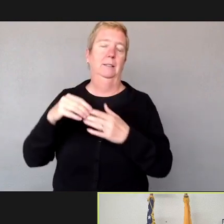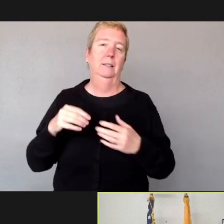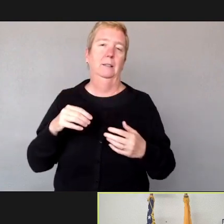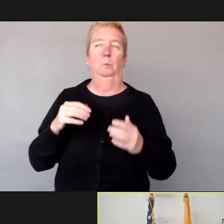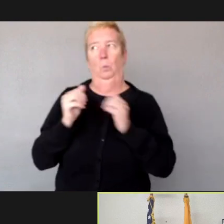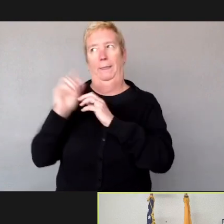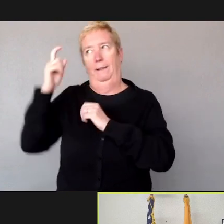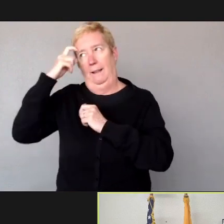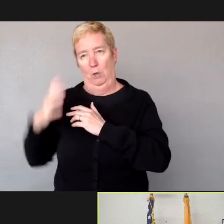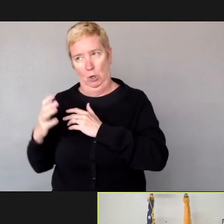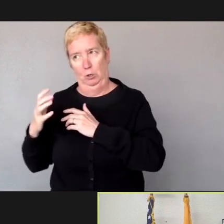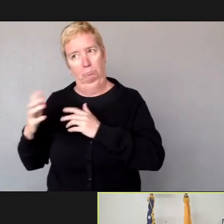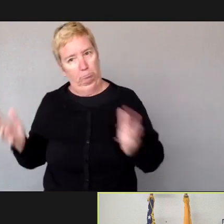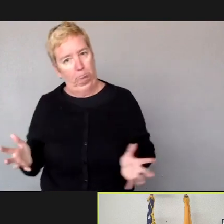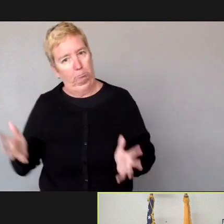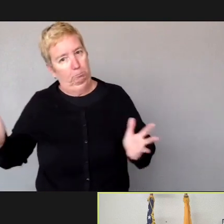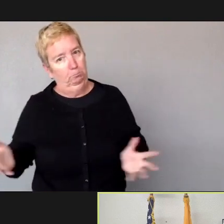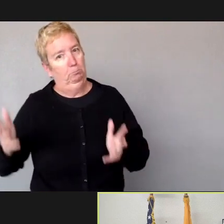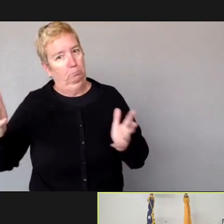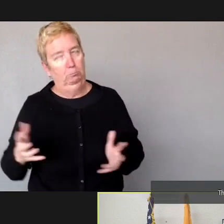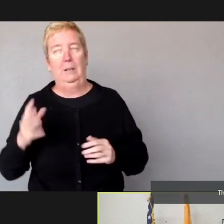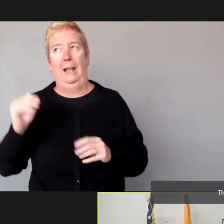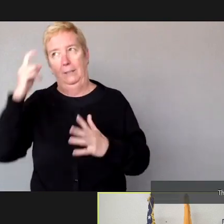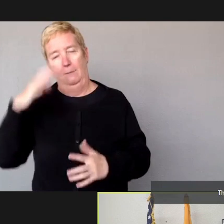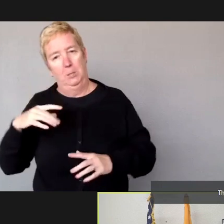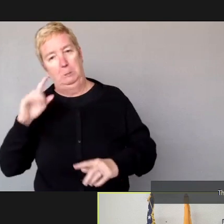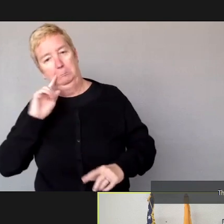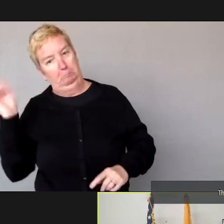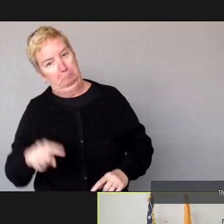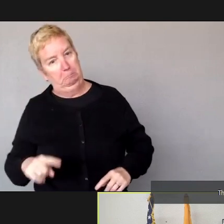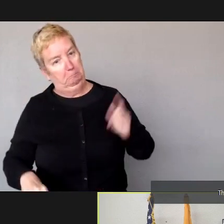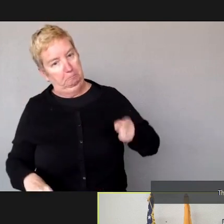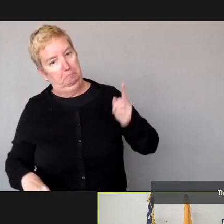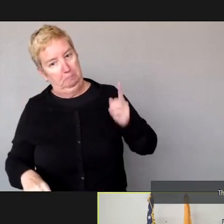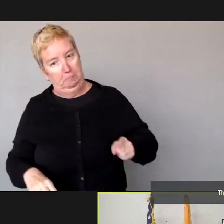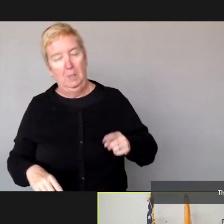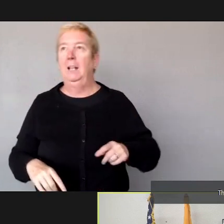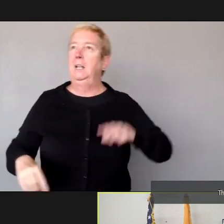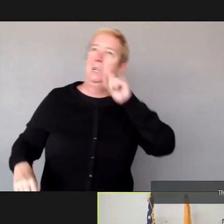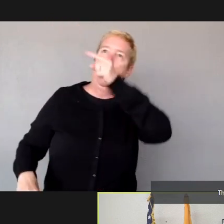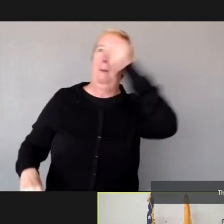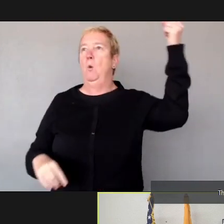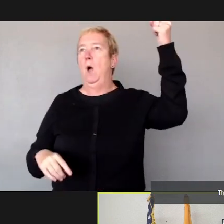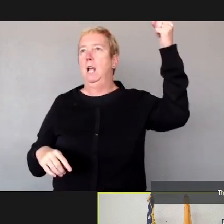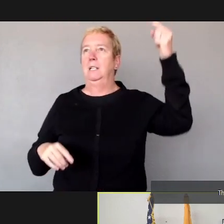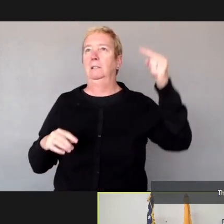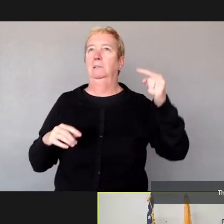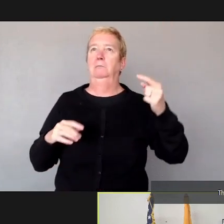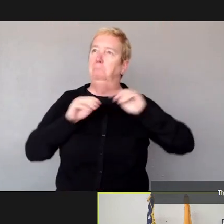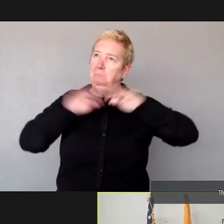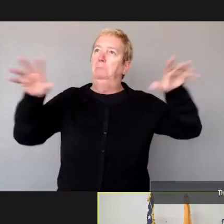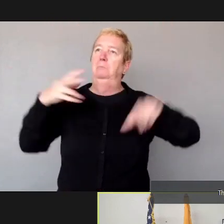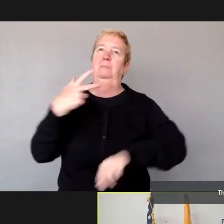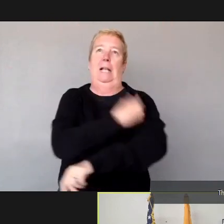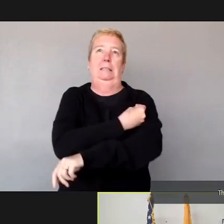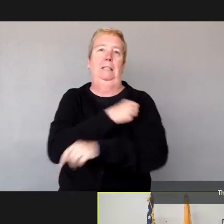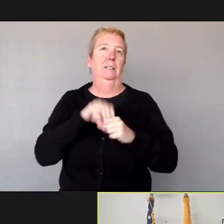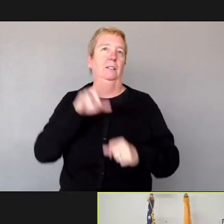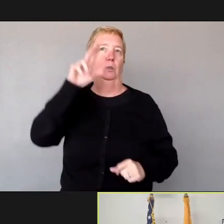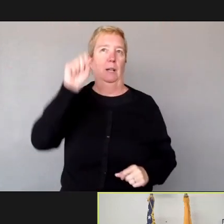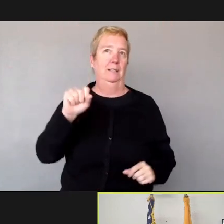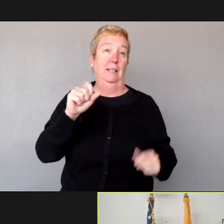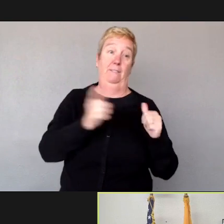governor's encouragement and insistence to be number one in getting people vaccinated in the United States through the first